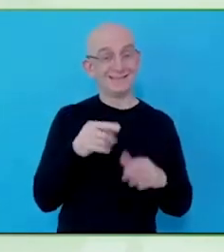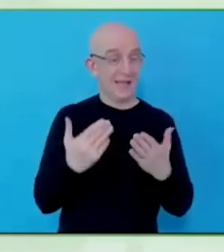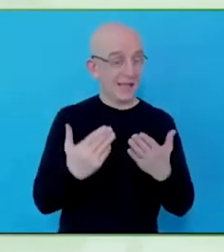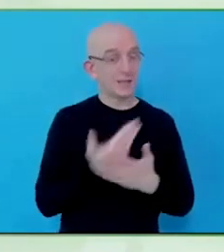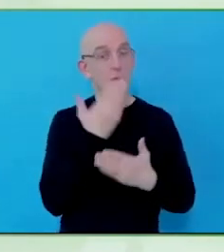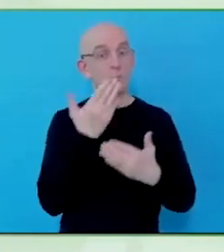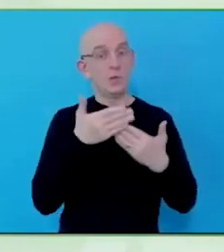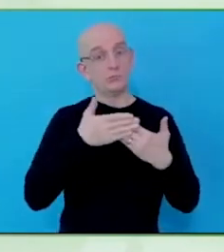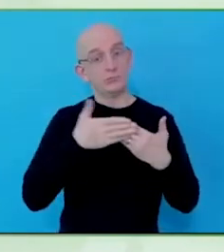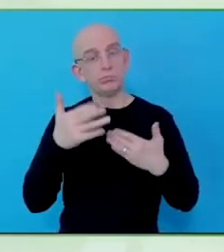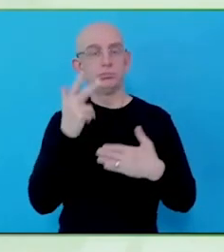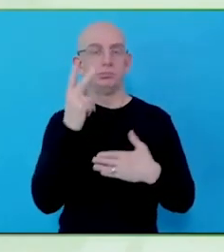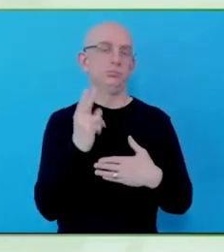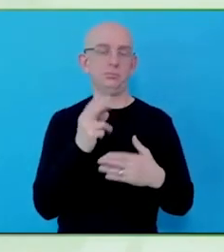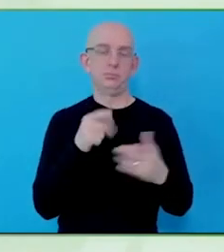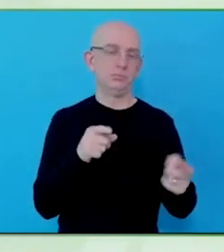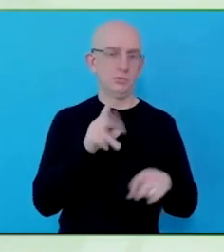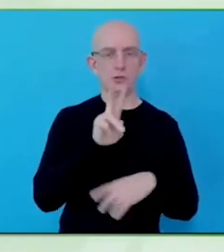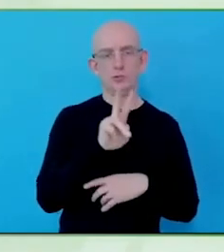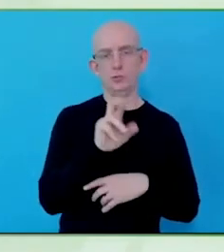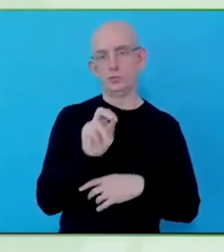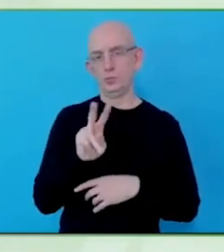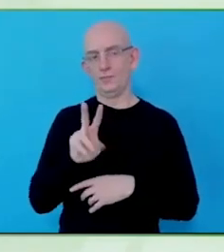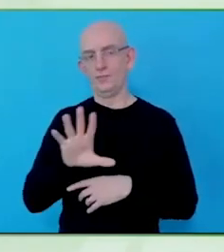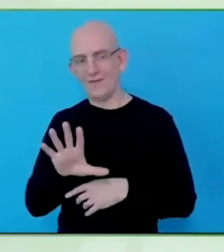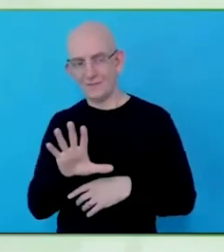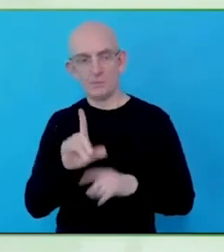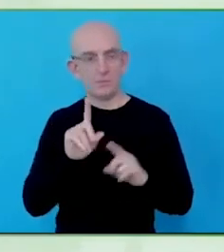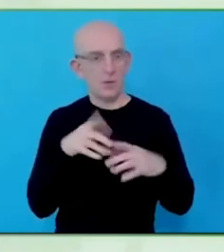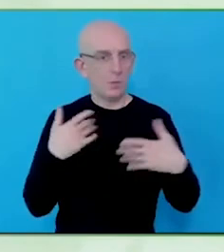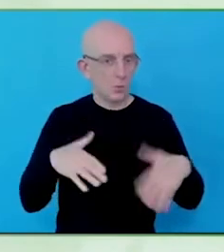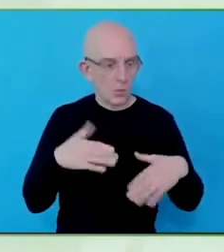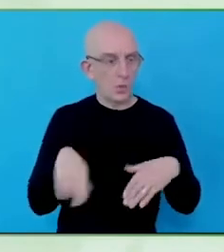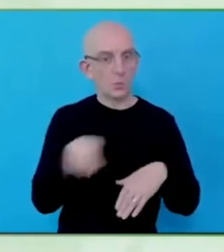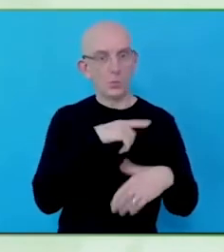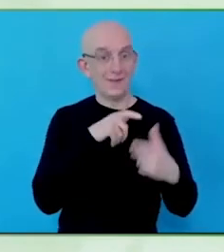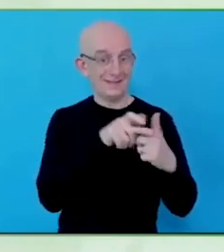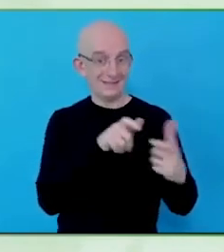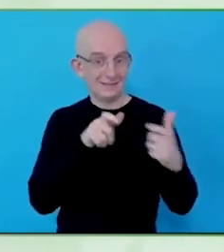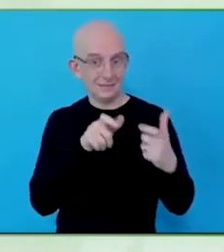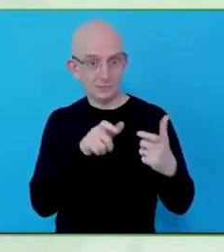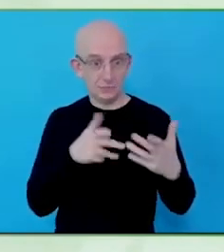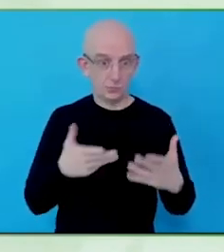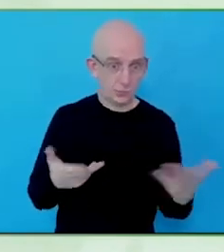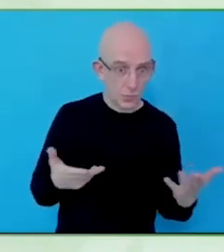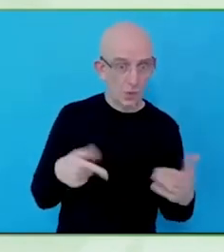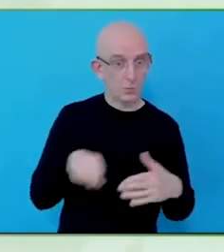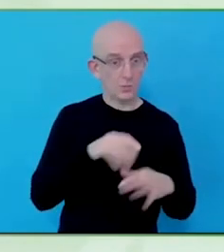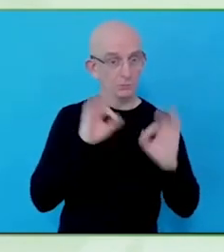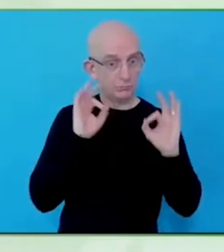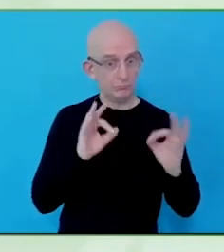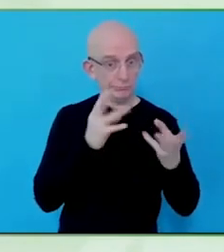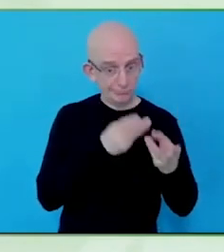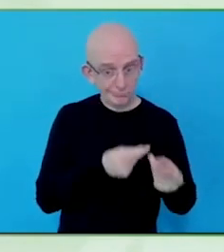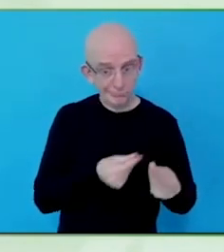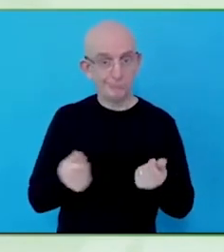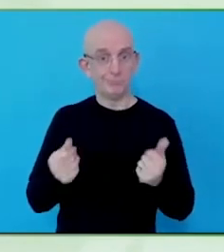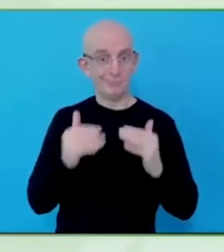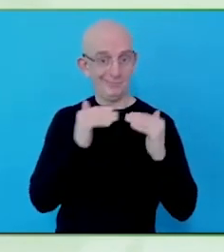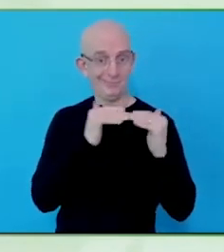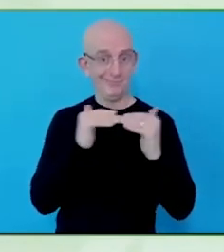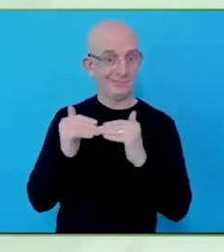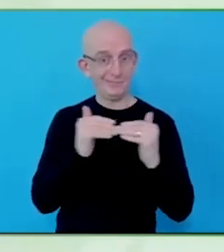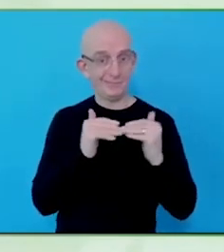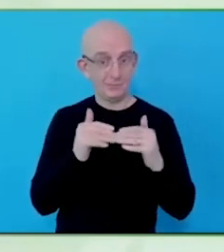to be compliant with the regulation. If we don't have that standard, then, you know, the current text is, as